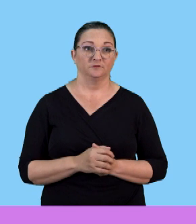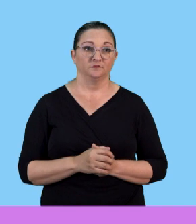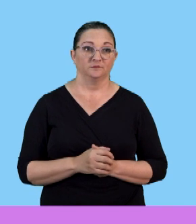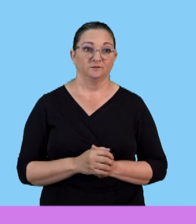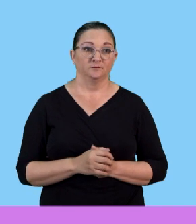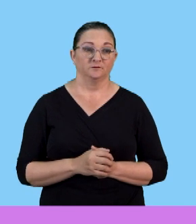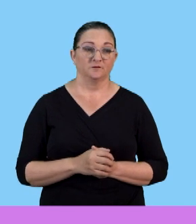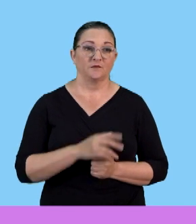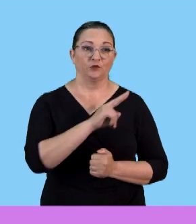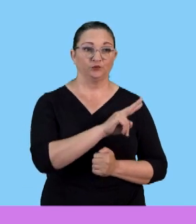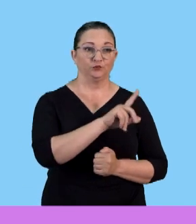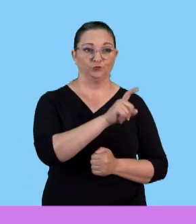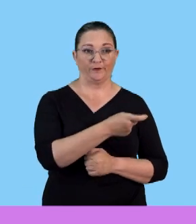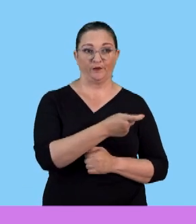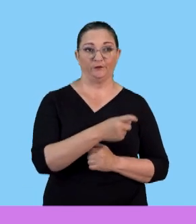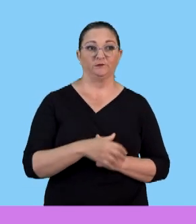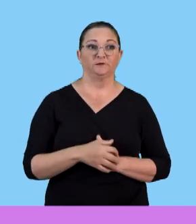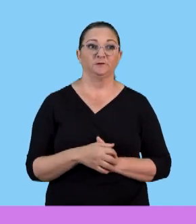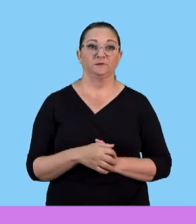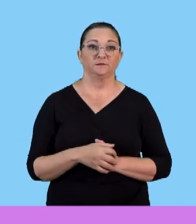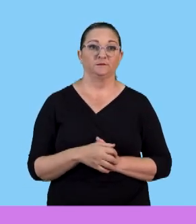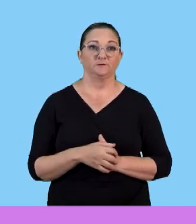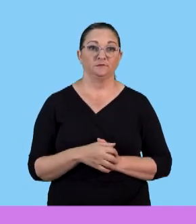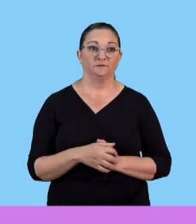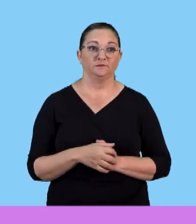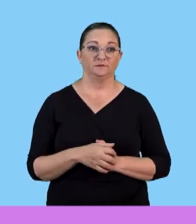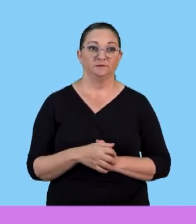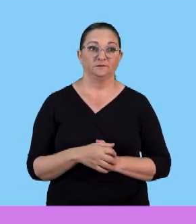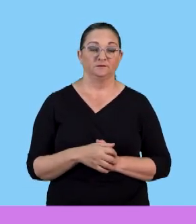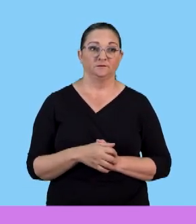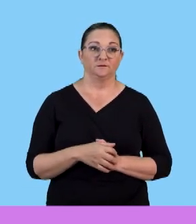So here let's take 2,000,